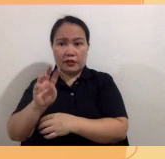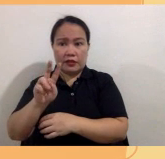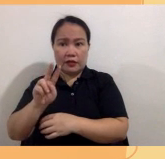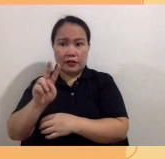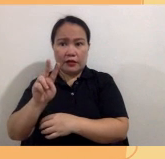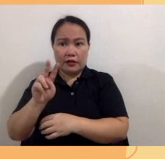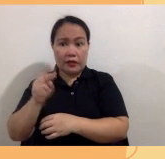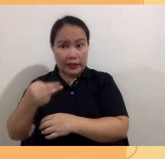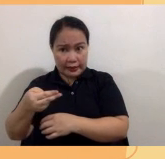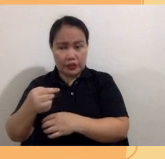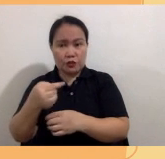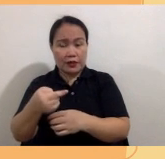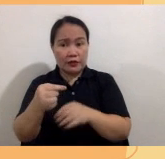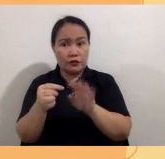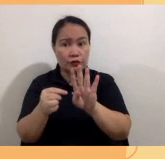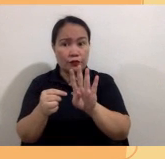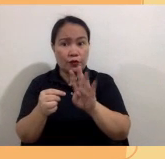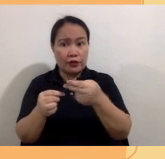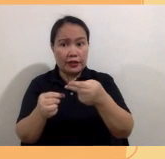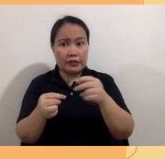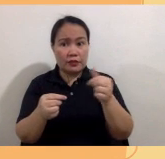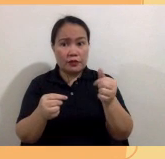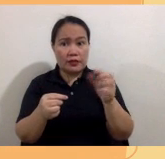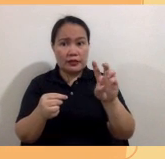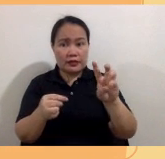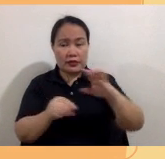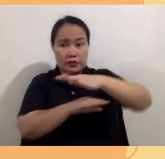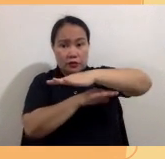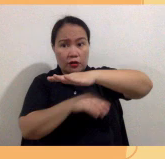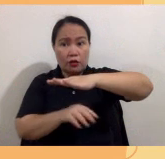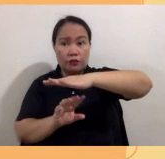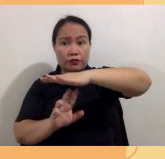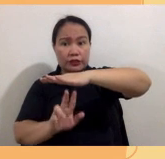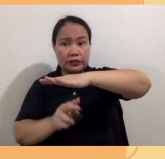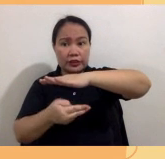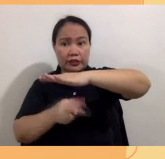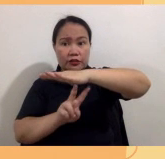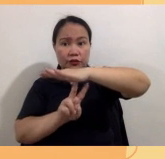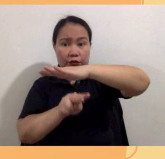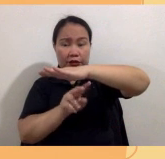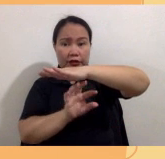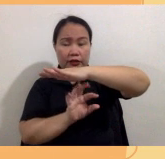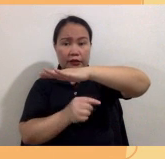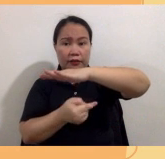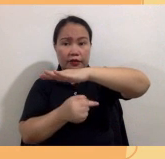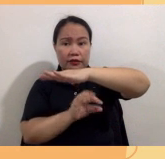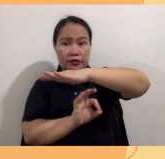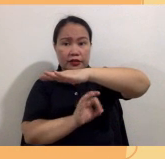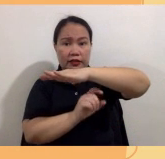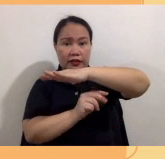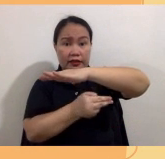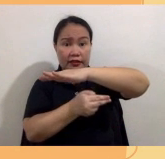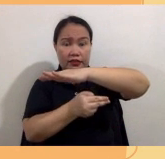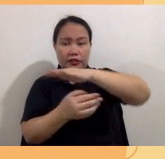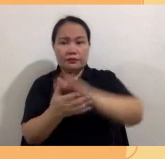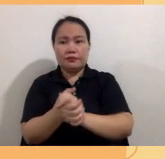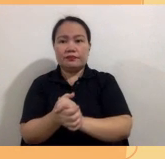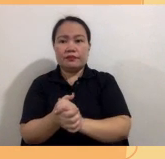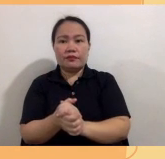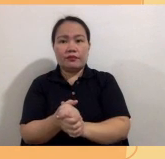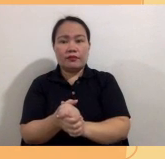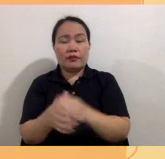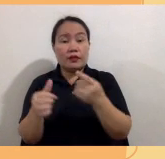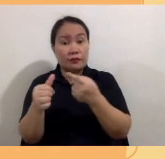minus 4h plus 6 all over 3h squared minus 9h. So, first step, subtract